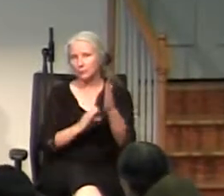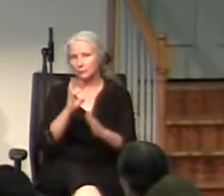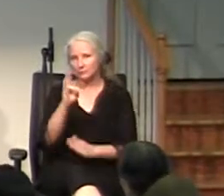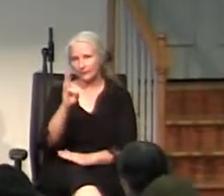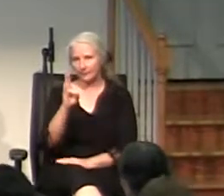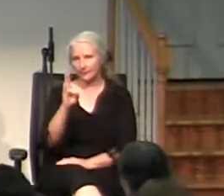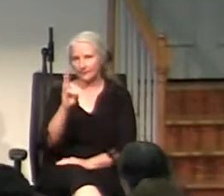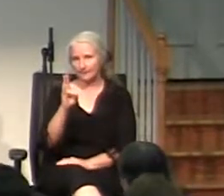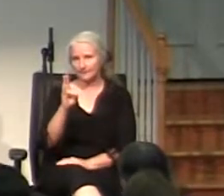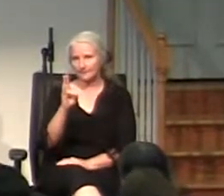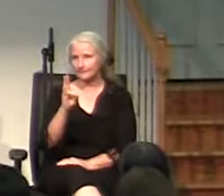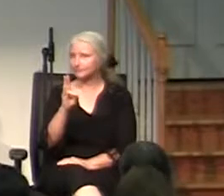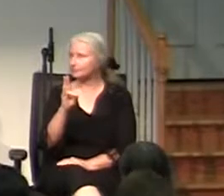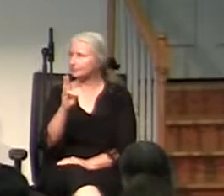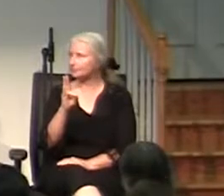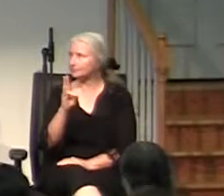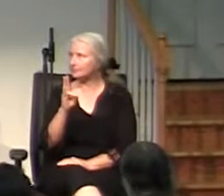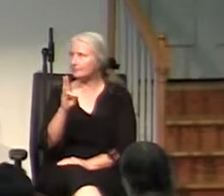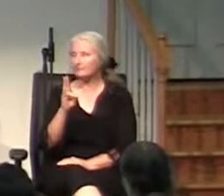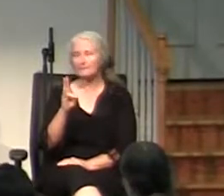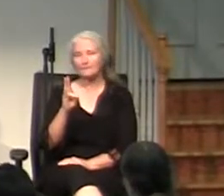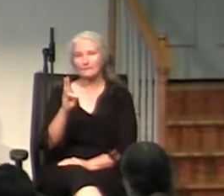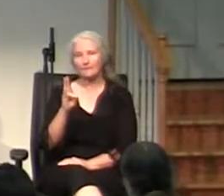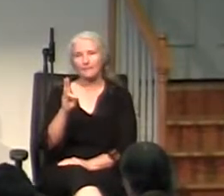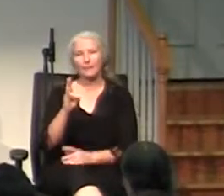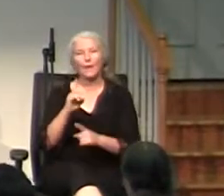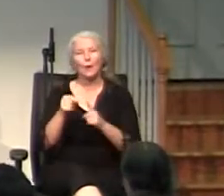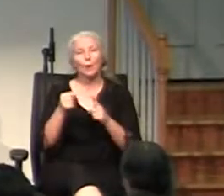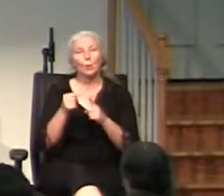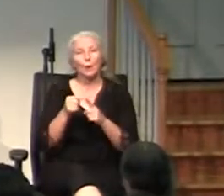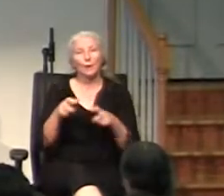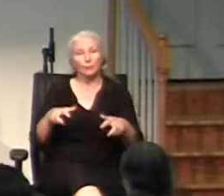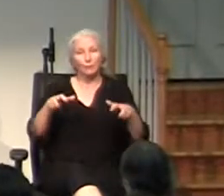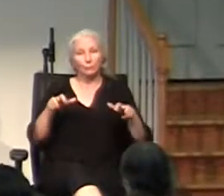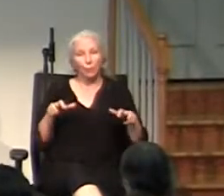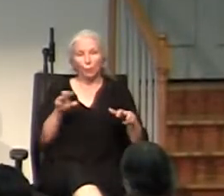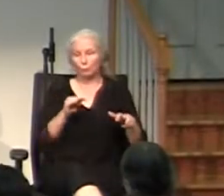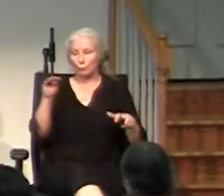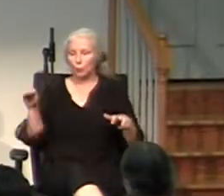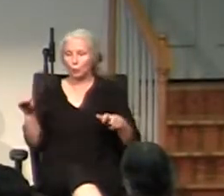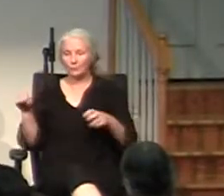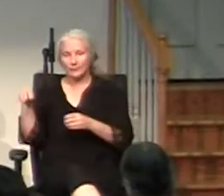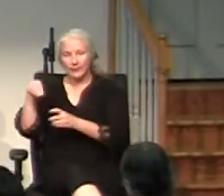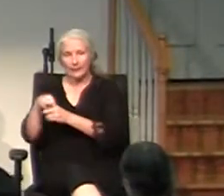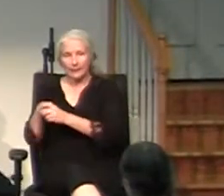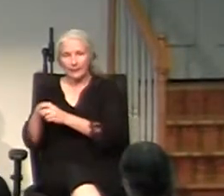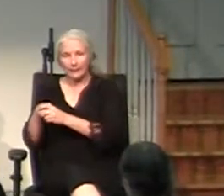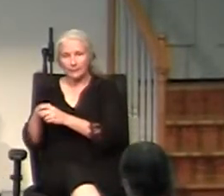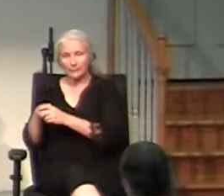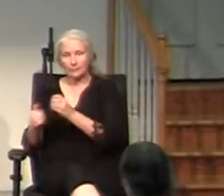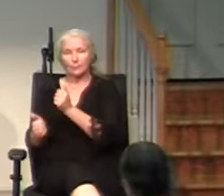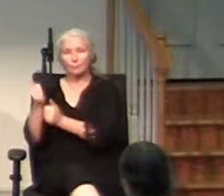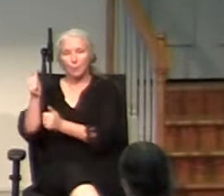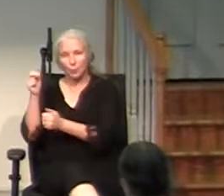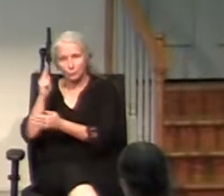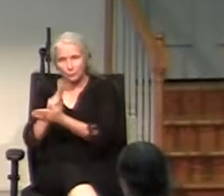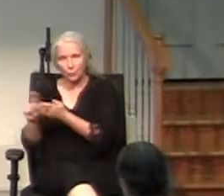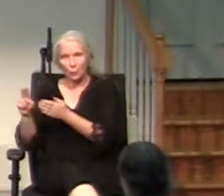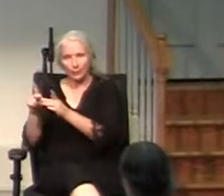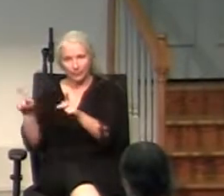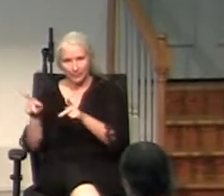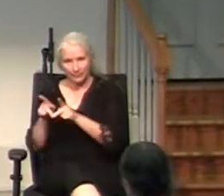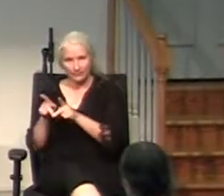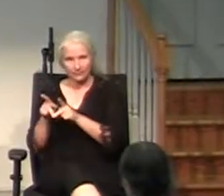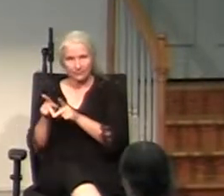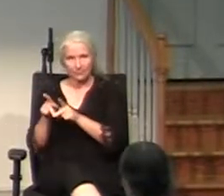And after you have the movement of the throne into the most holy place, and you know, that's quite a picture there of, in